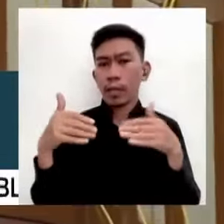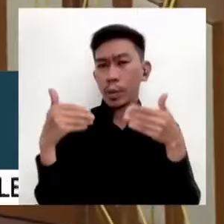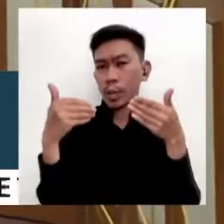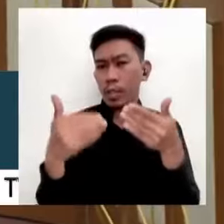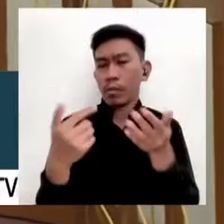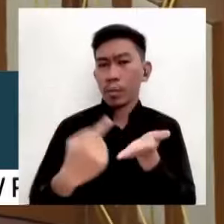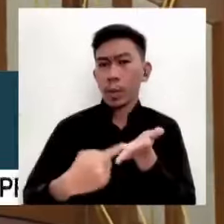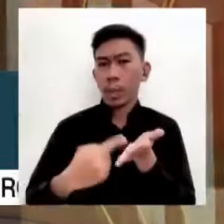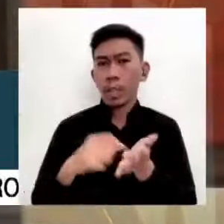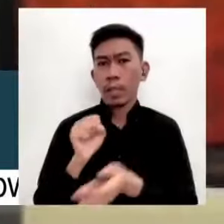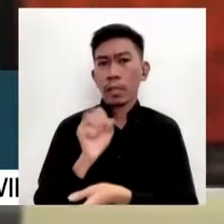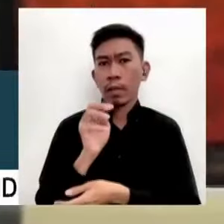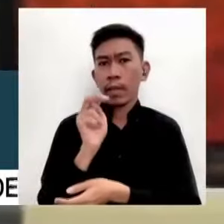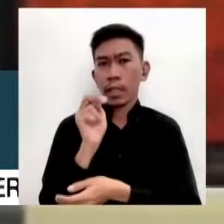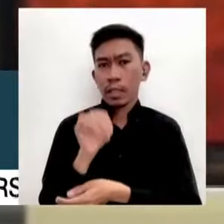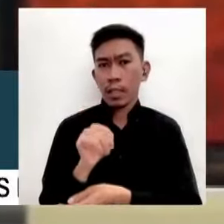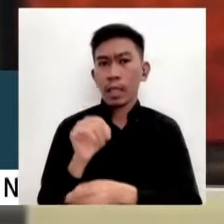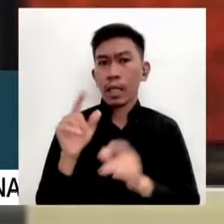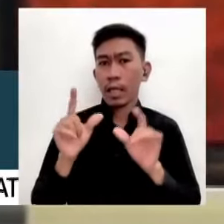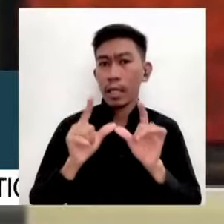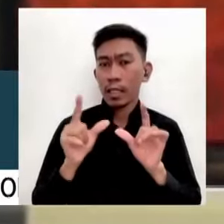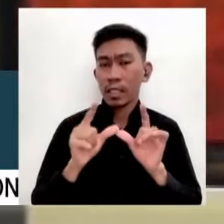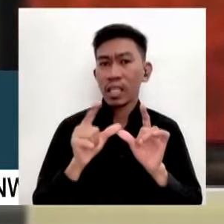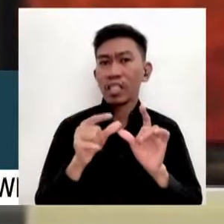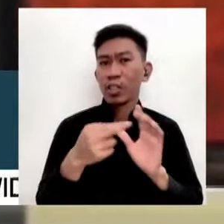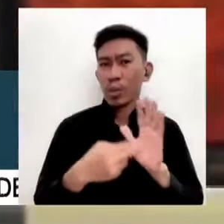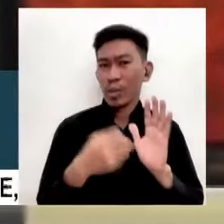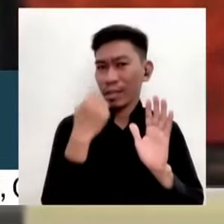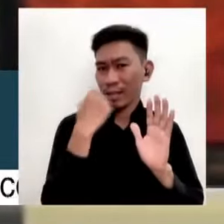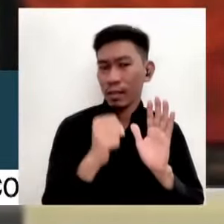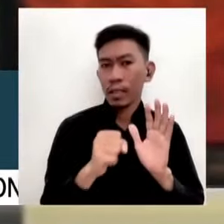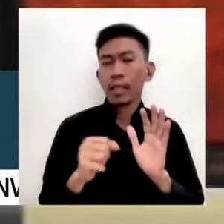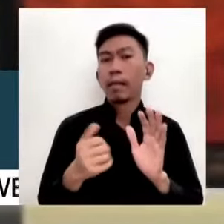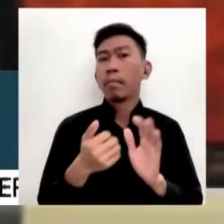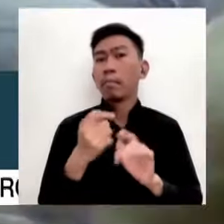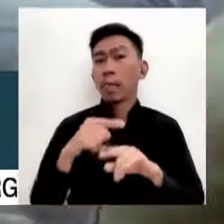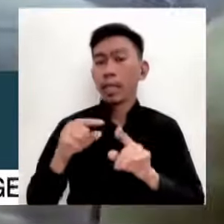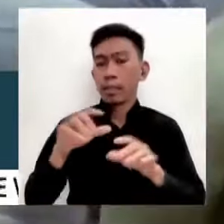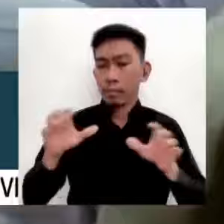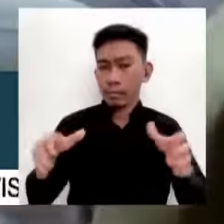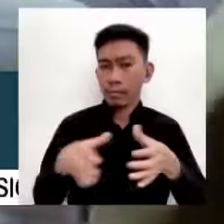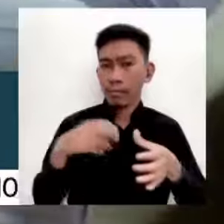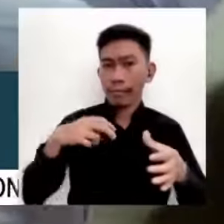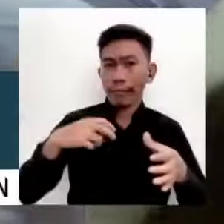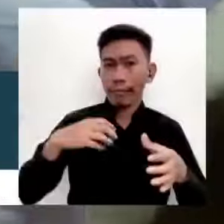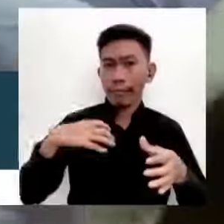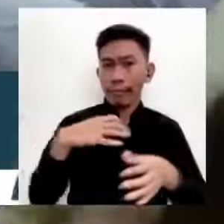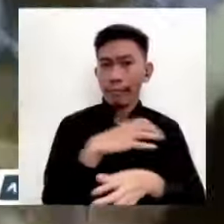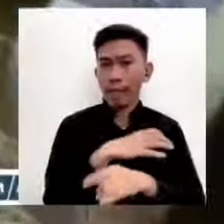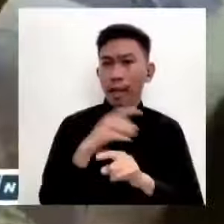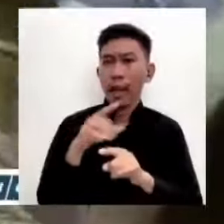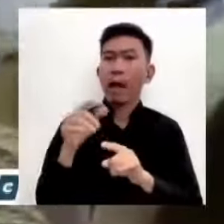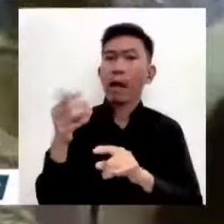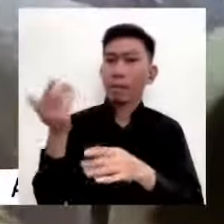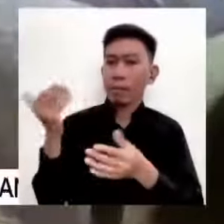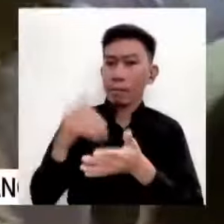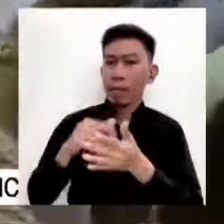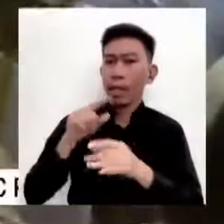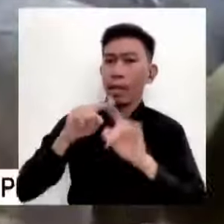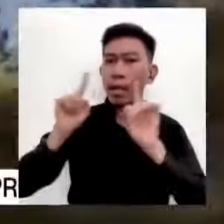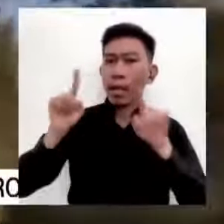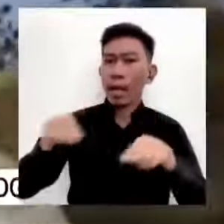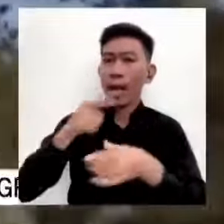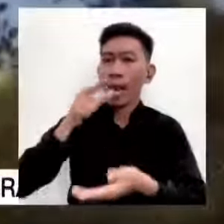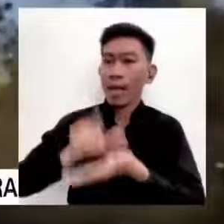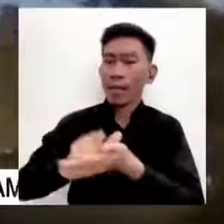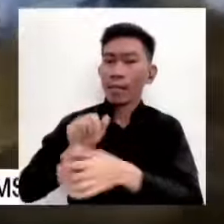franchise violations. Meanwhile, Kibuloy has a standing Senate subpoena for failing to show up during Senate hearings on the alleged abuses committed